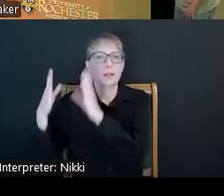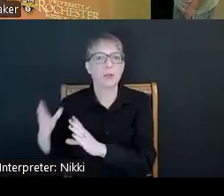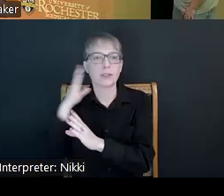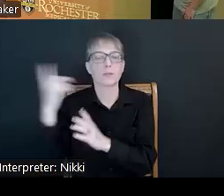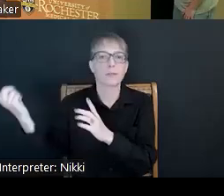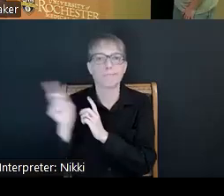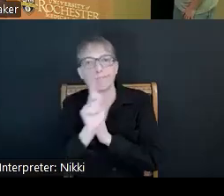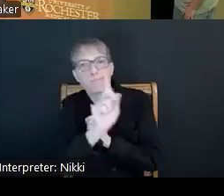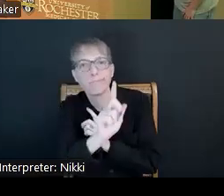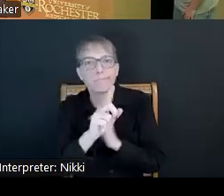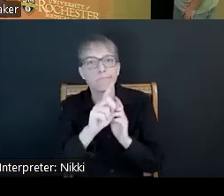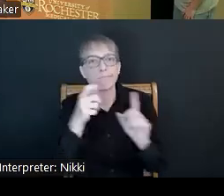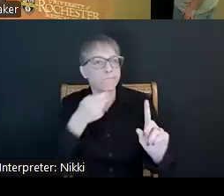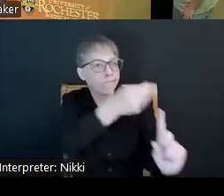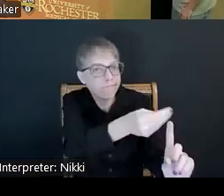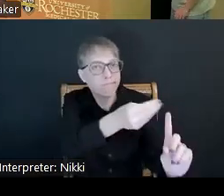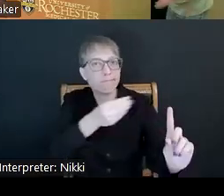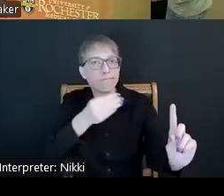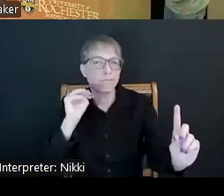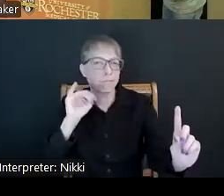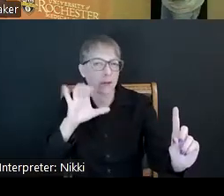be heard online as well.